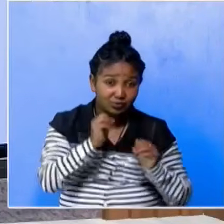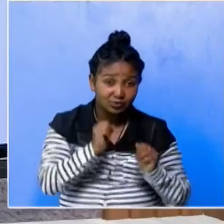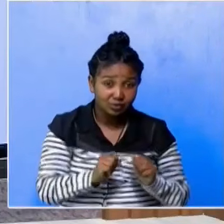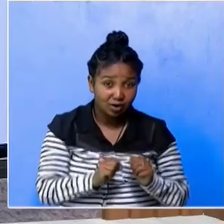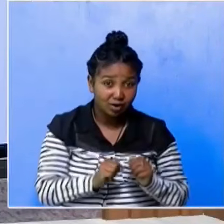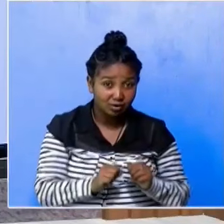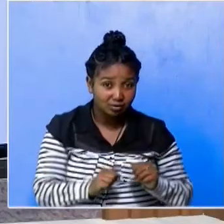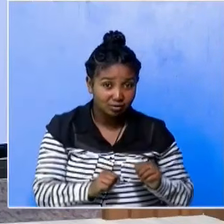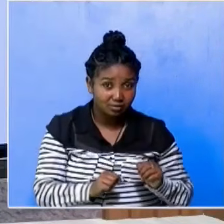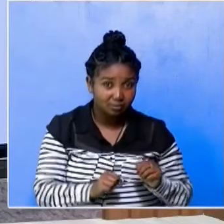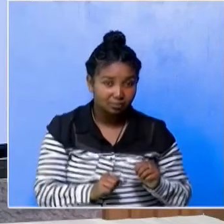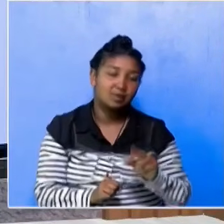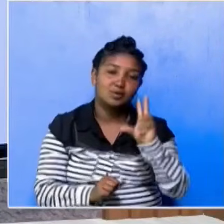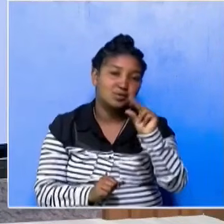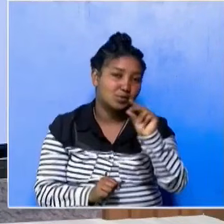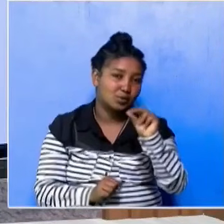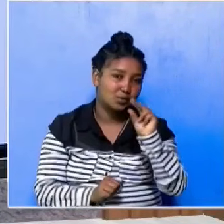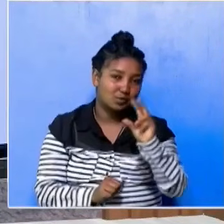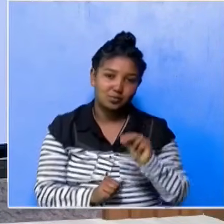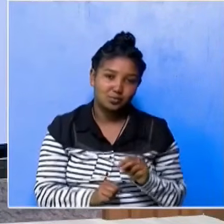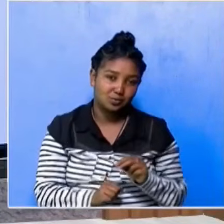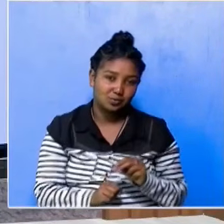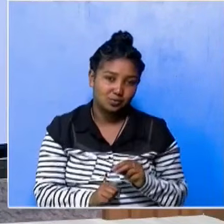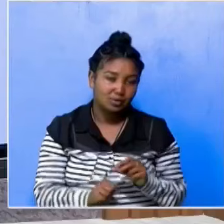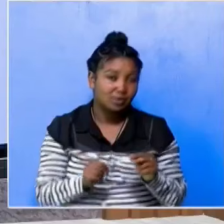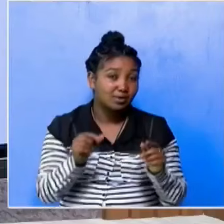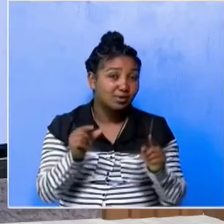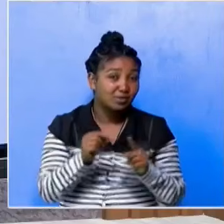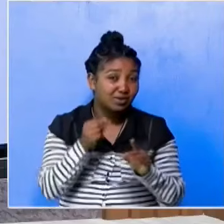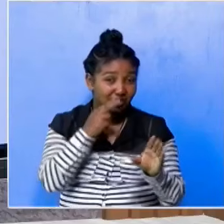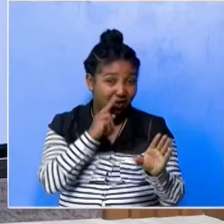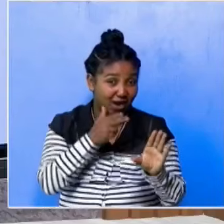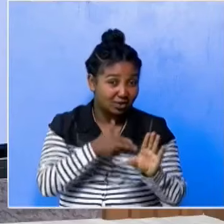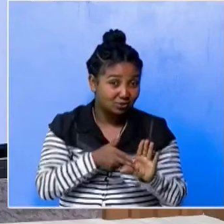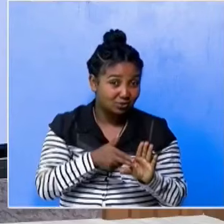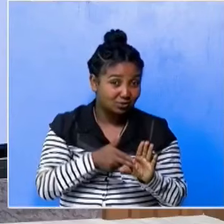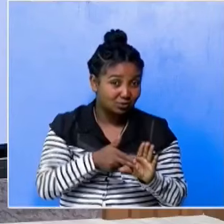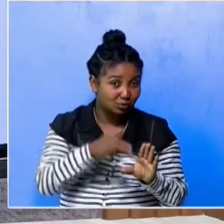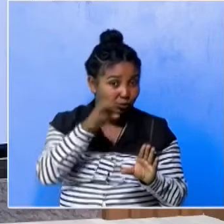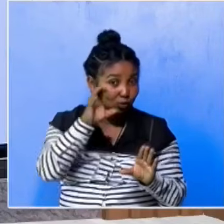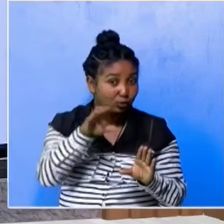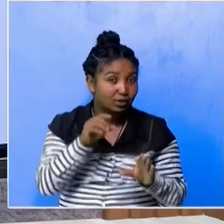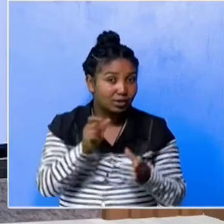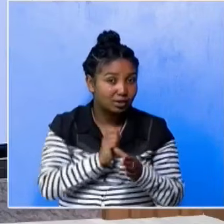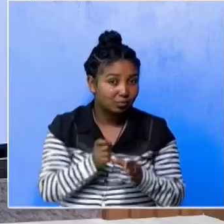That is uncountable now. The word gas should be written under